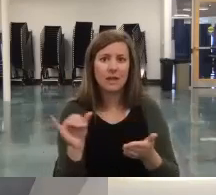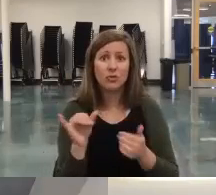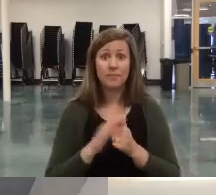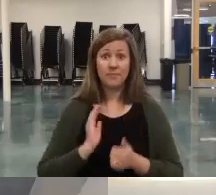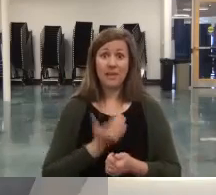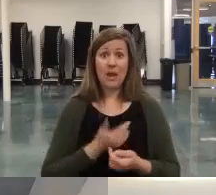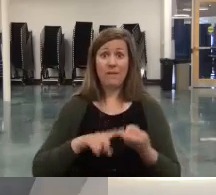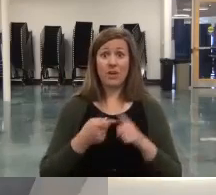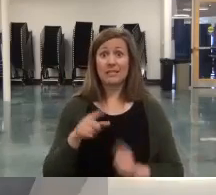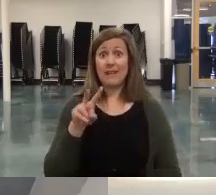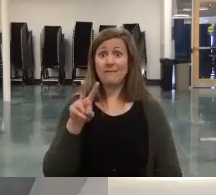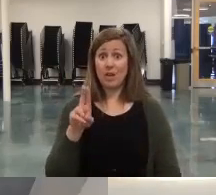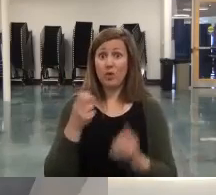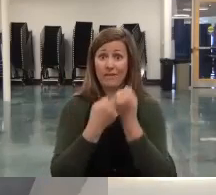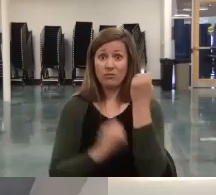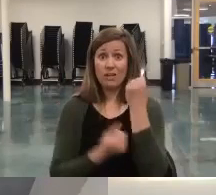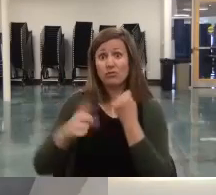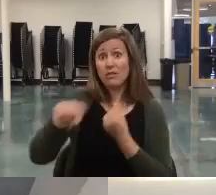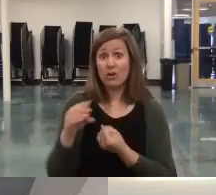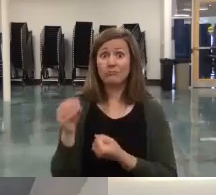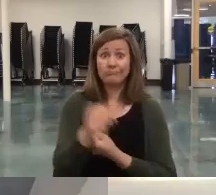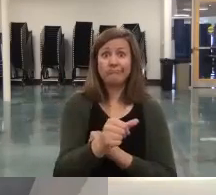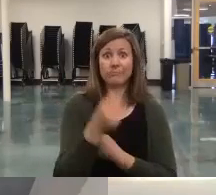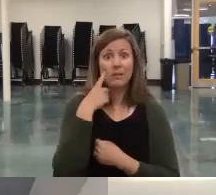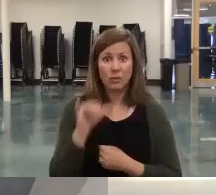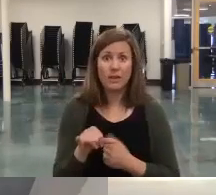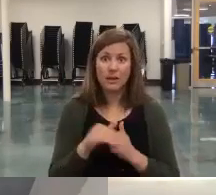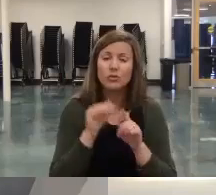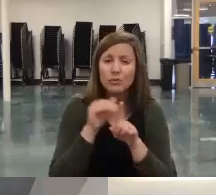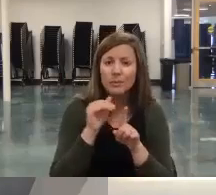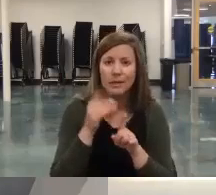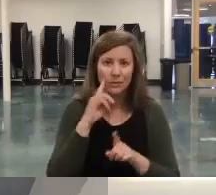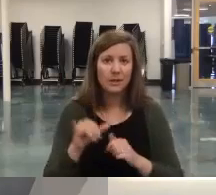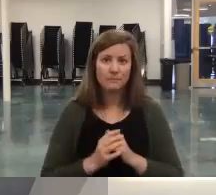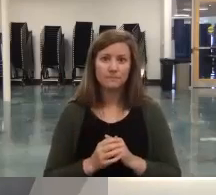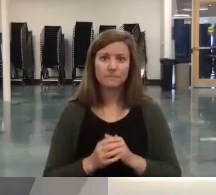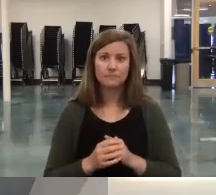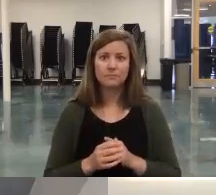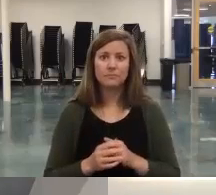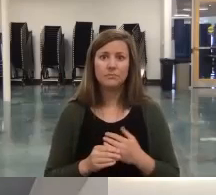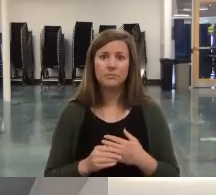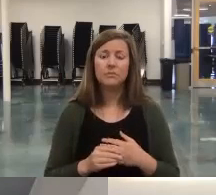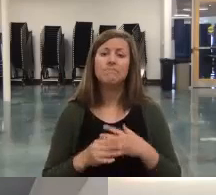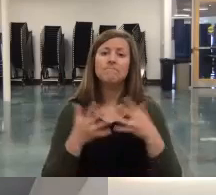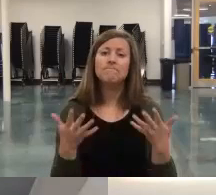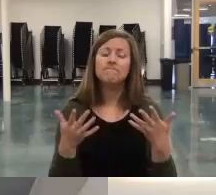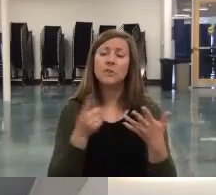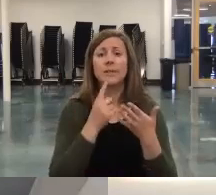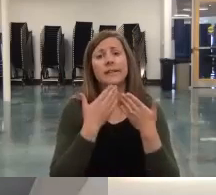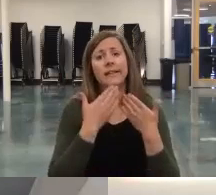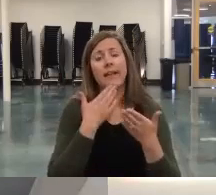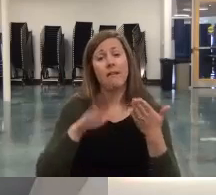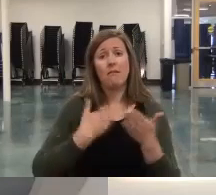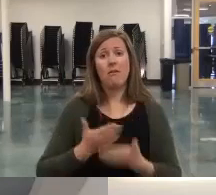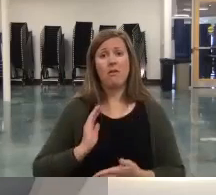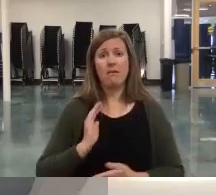Veterans United Foundation are funding that effort. So just a reminder there. I want to thank all of our